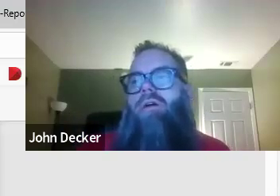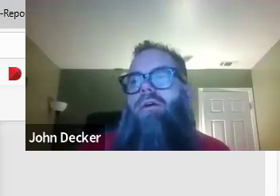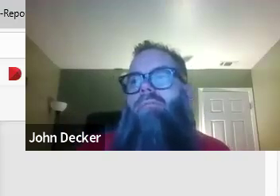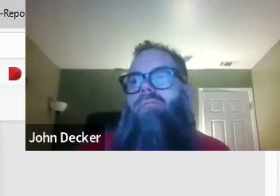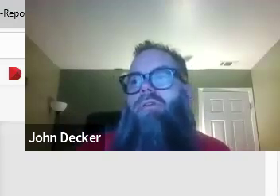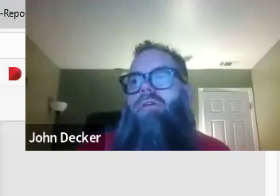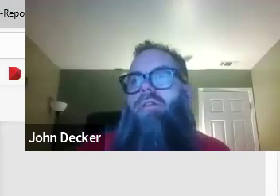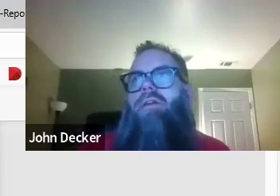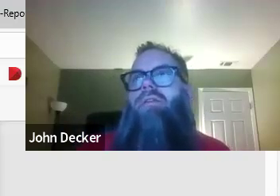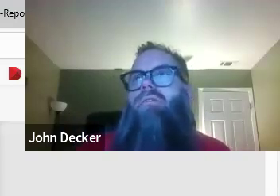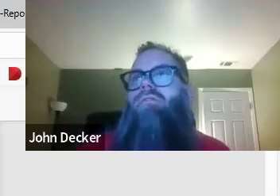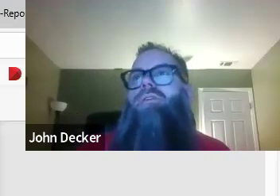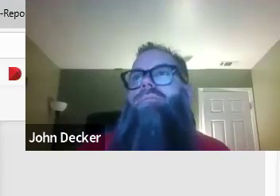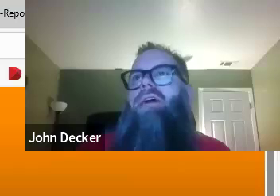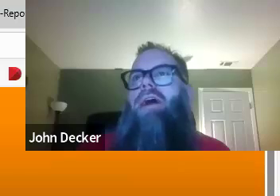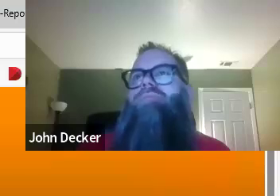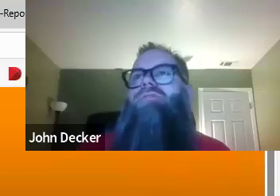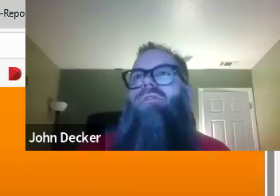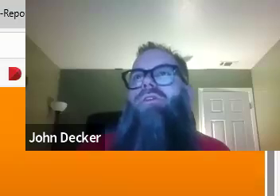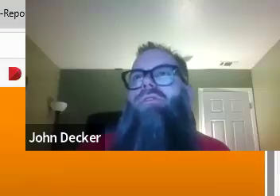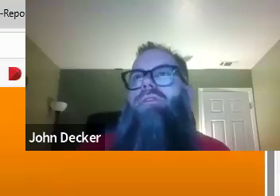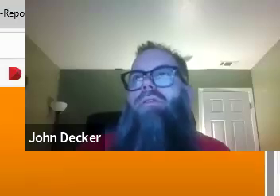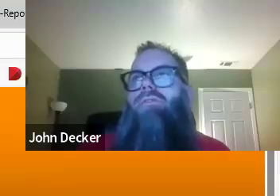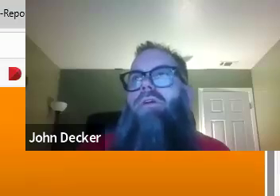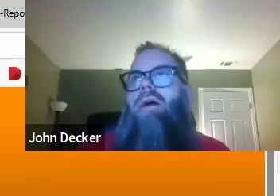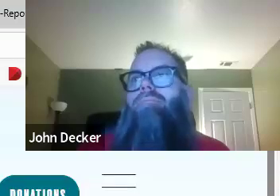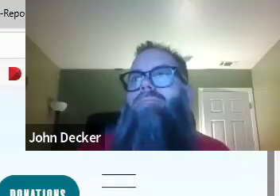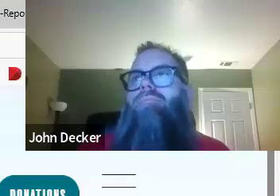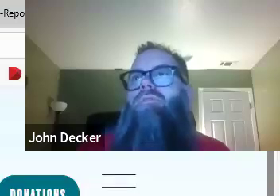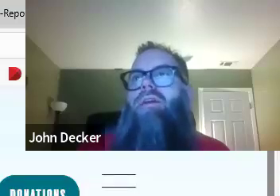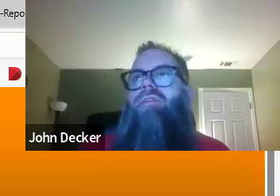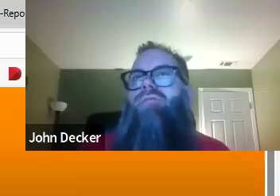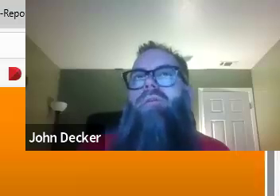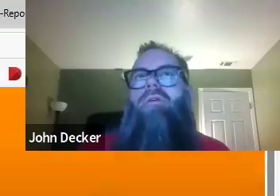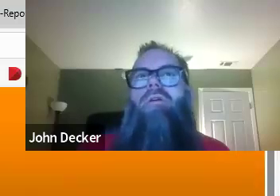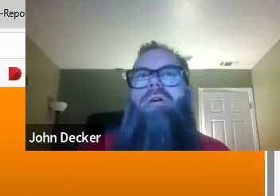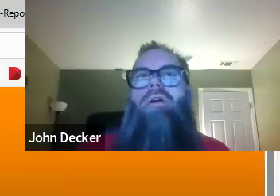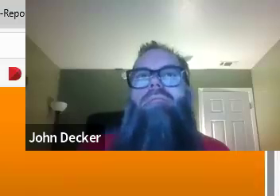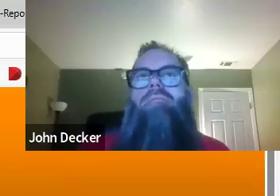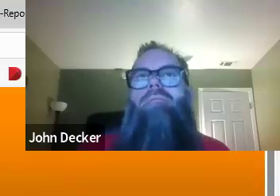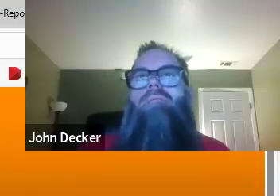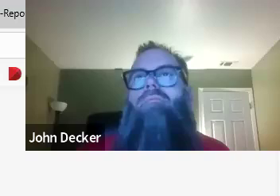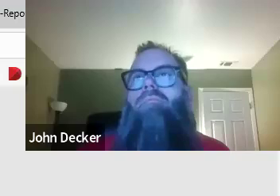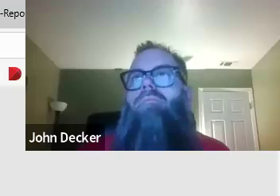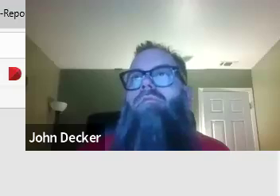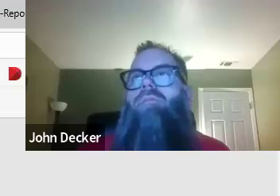go to our, you can click and it'll open up the App Store, and you can download their app directly from